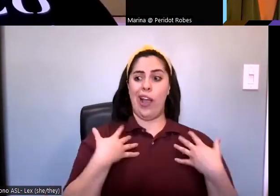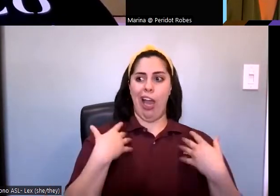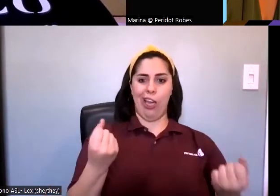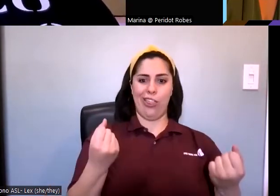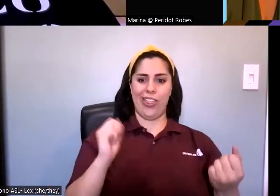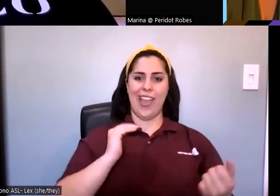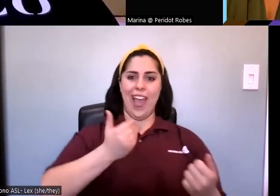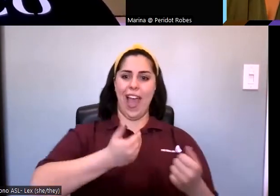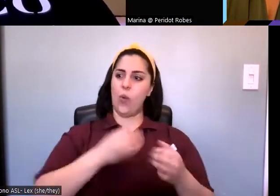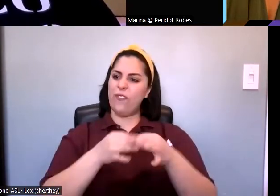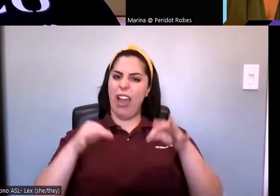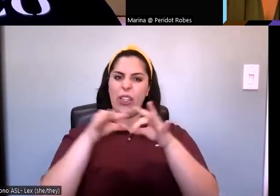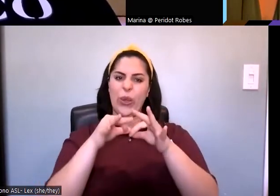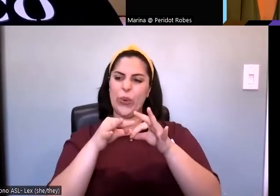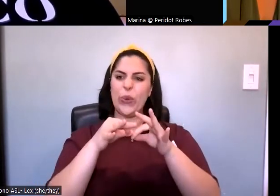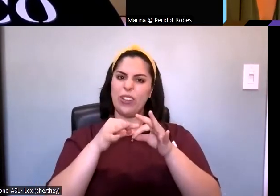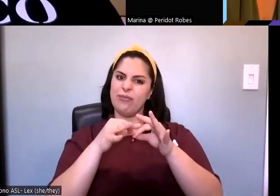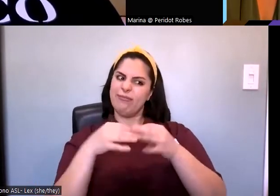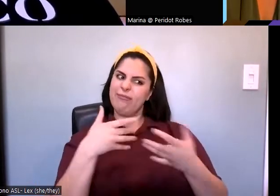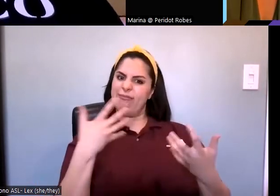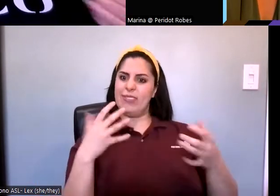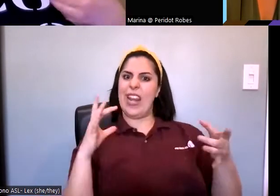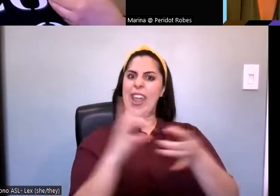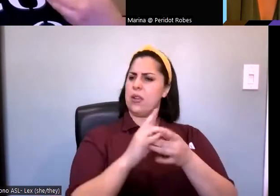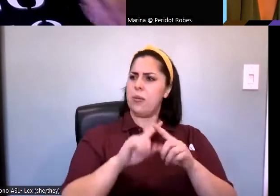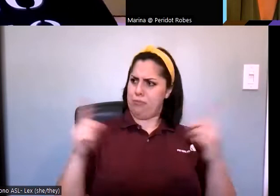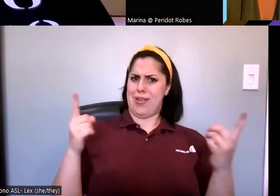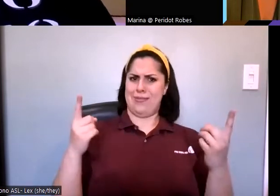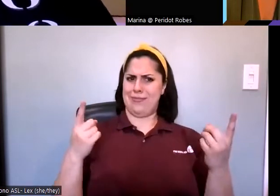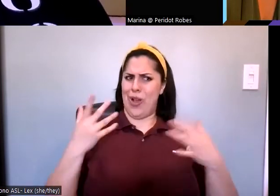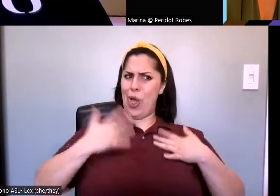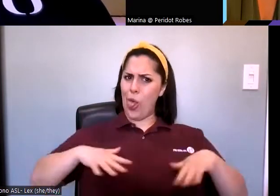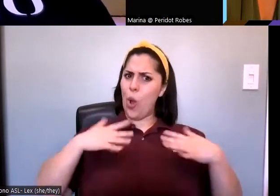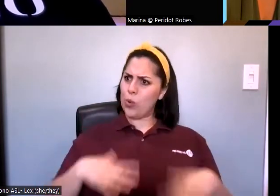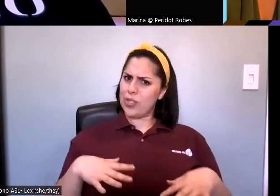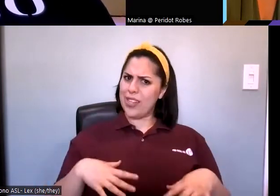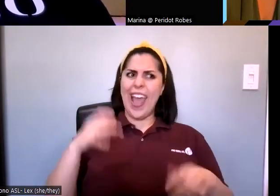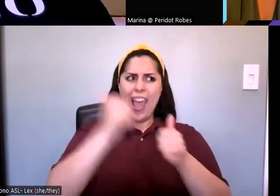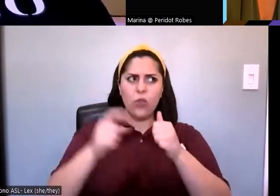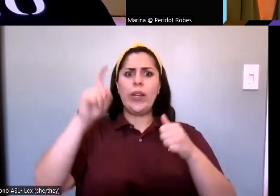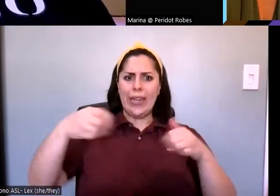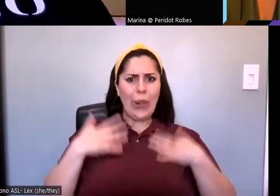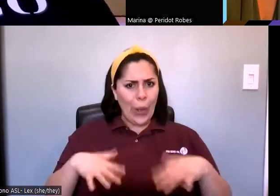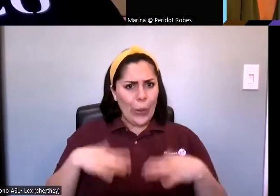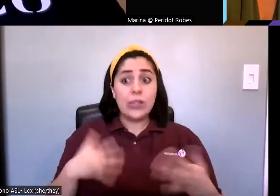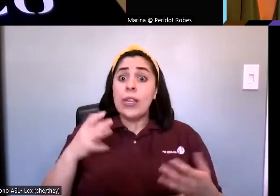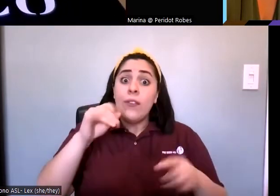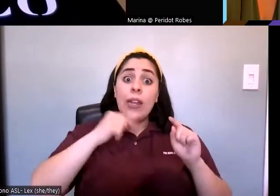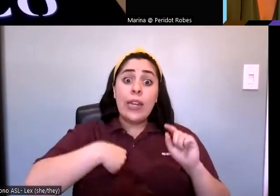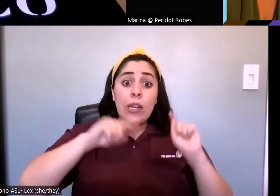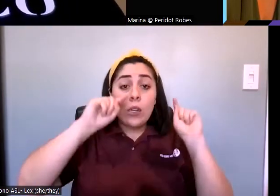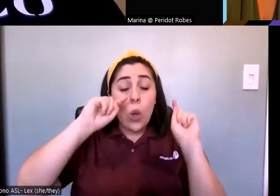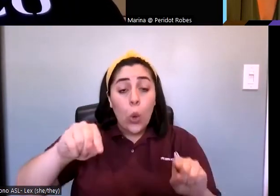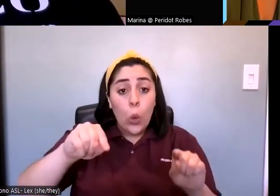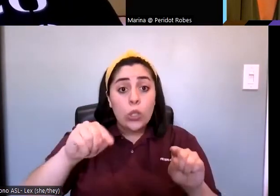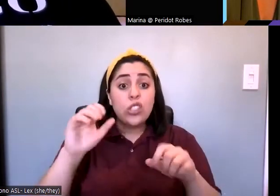case. It should not be, because clothing is a basic need. I mean, if I need to wear suits for a job interview, you want me to work, right?